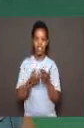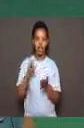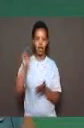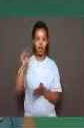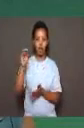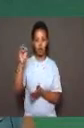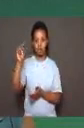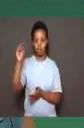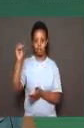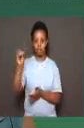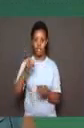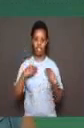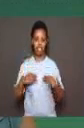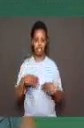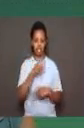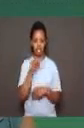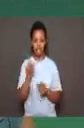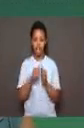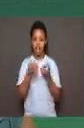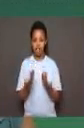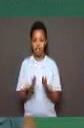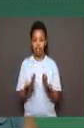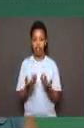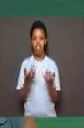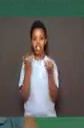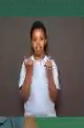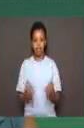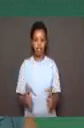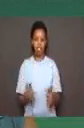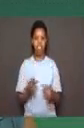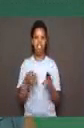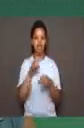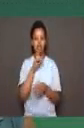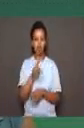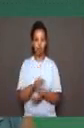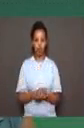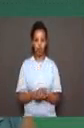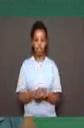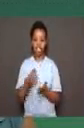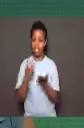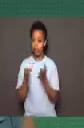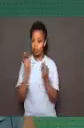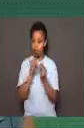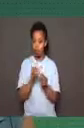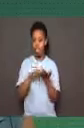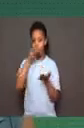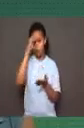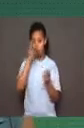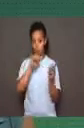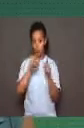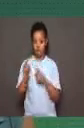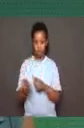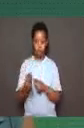monosaccharides as well as how they are categorized. We also learned about